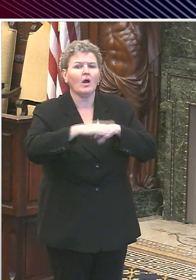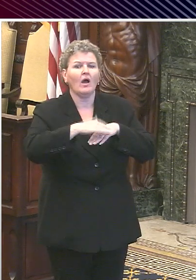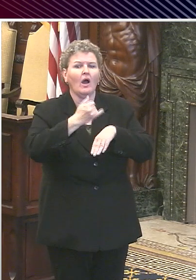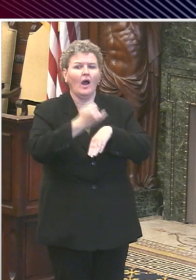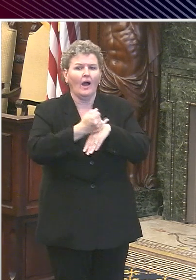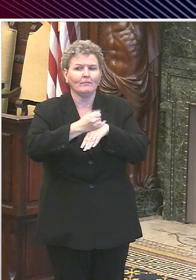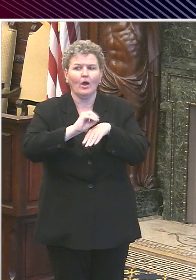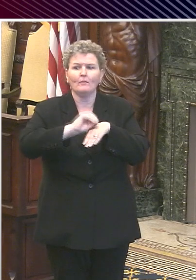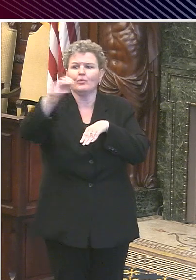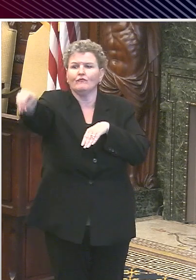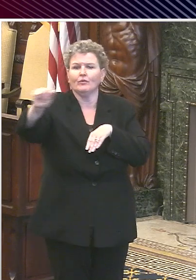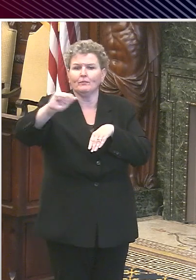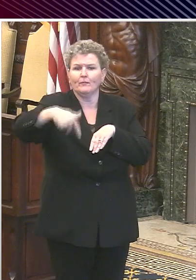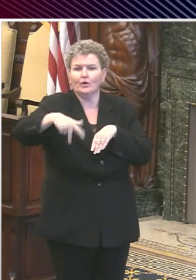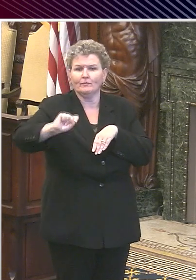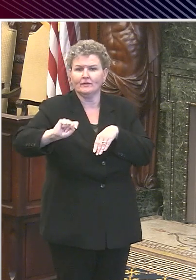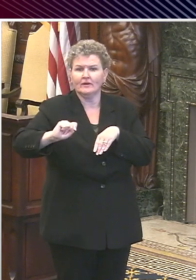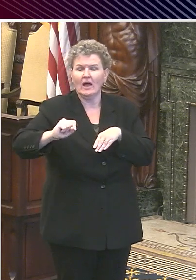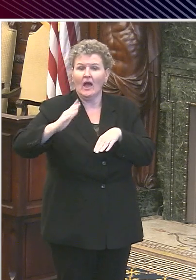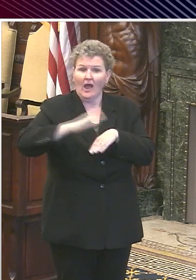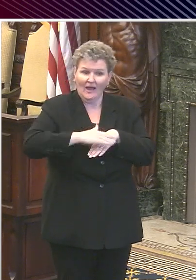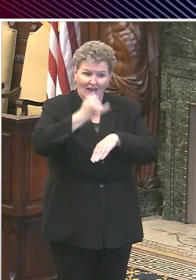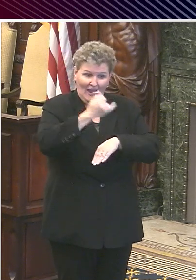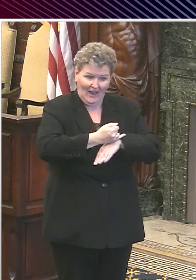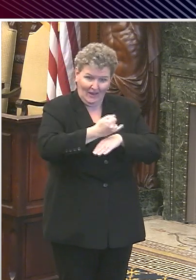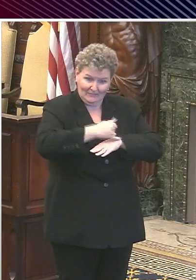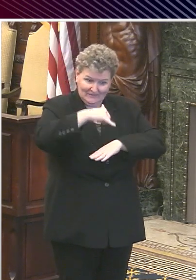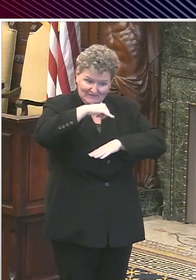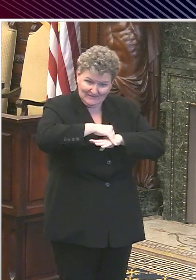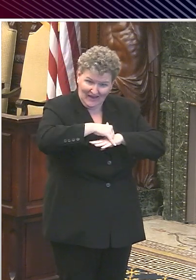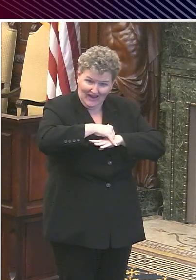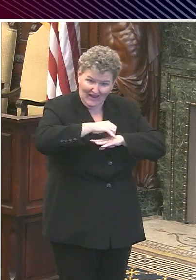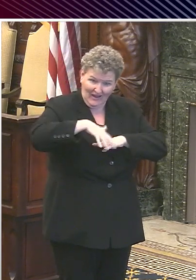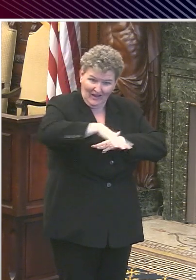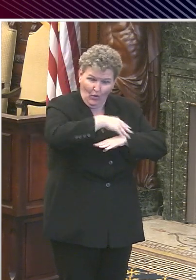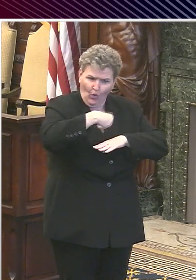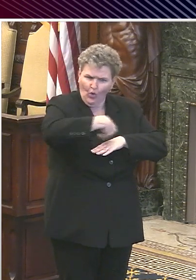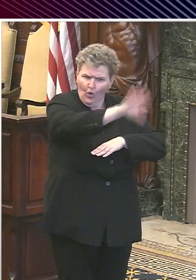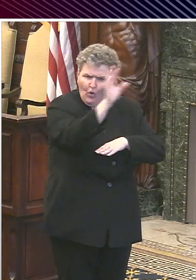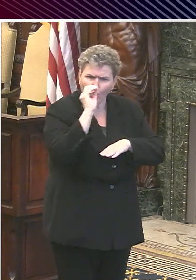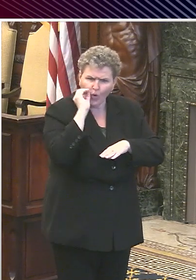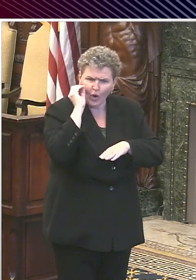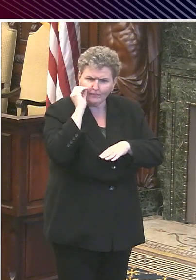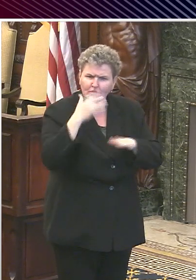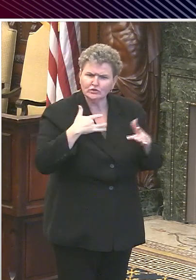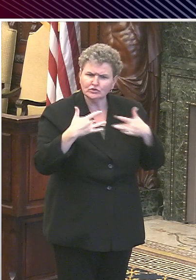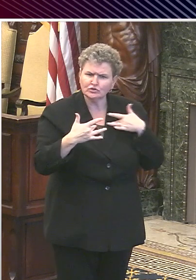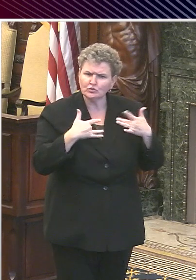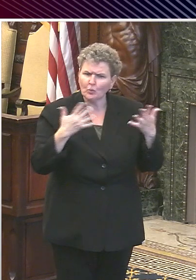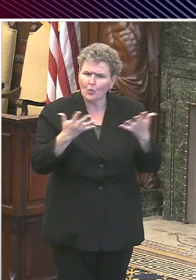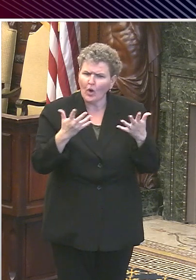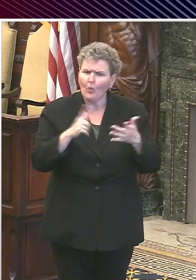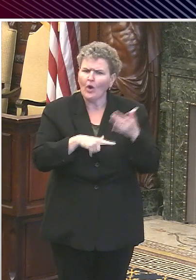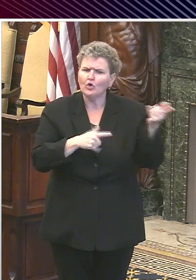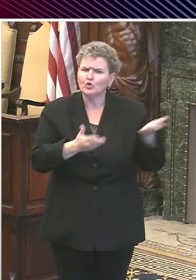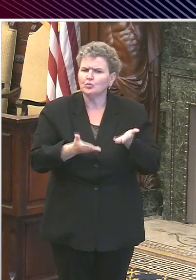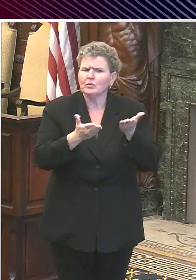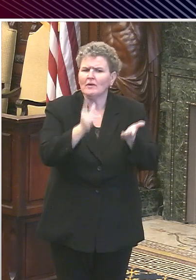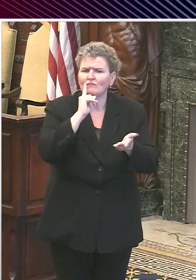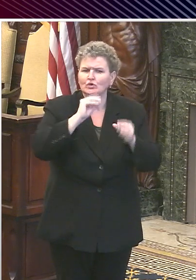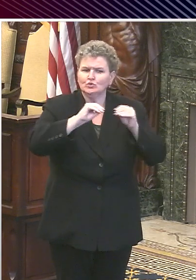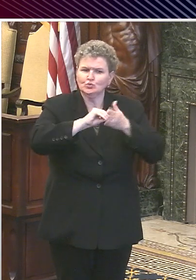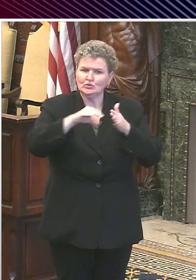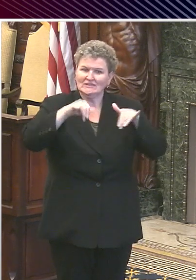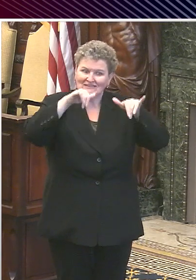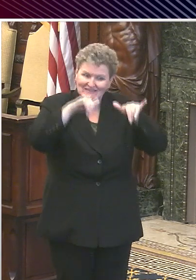recommendation to students who are on campus now? Should they stay there or should they go home? Is there concern about students who may make the option to go home in the next few